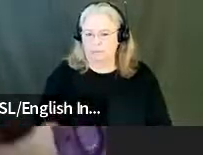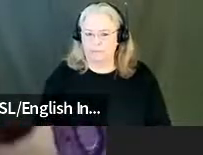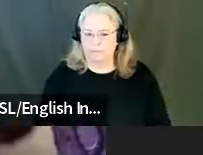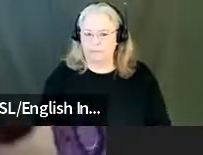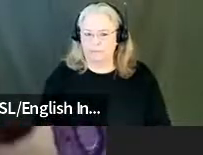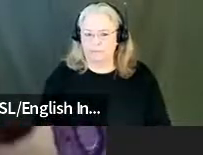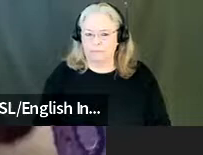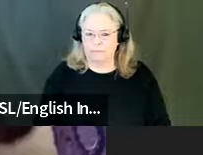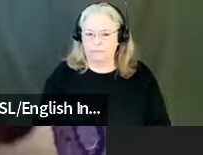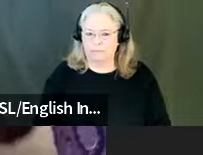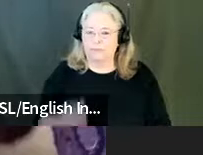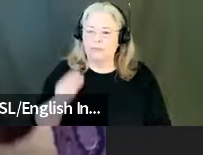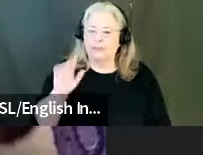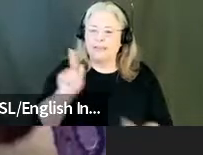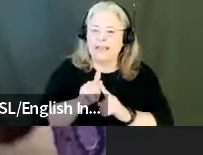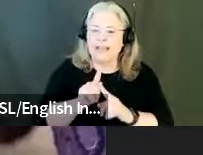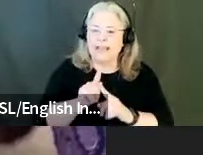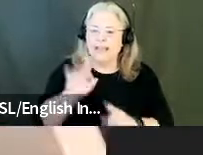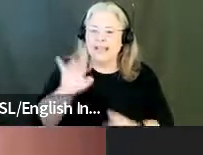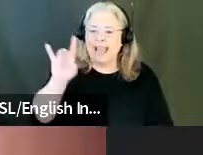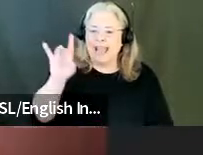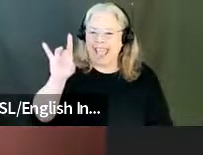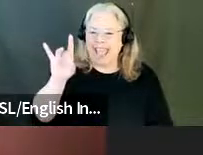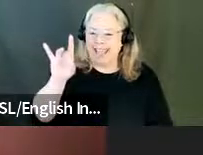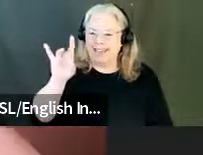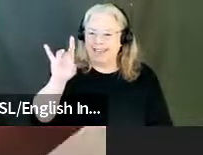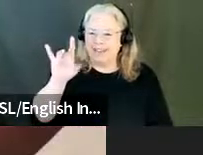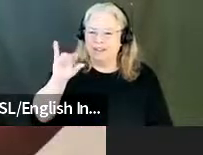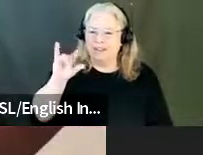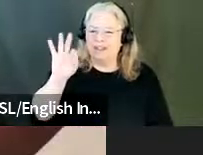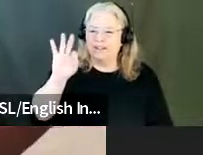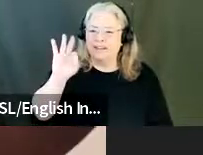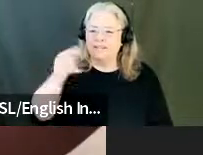So I'm doing that figure eight. So I'm going to show it one more time.